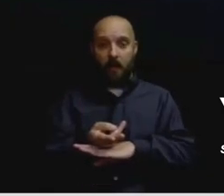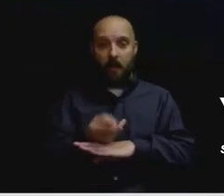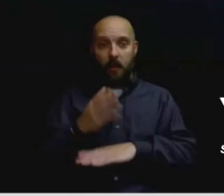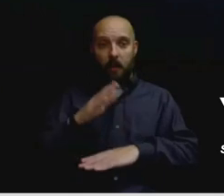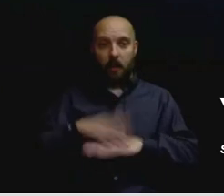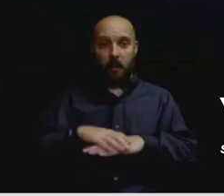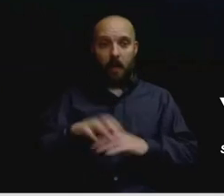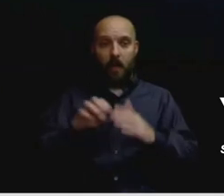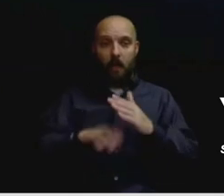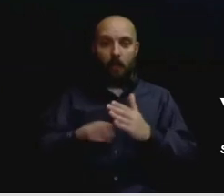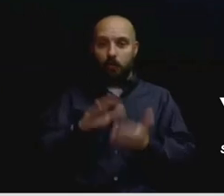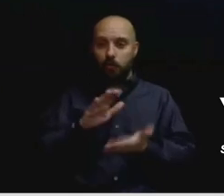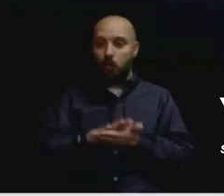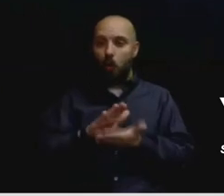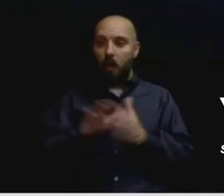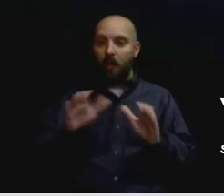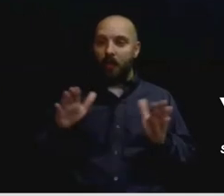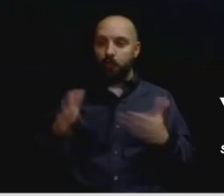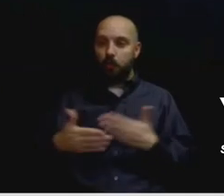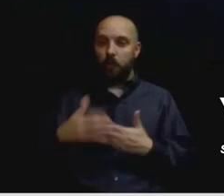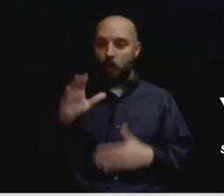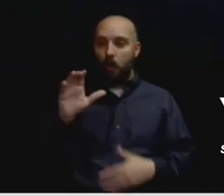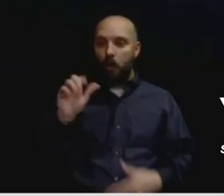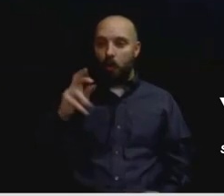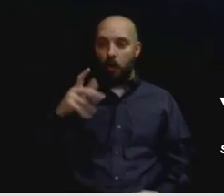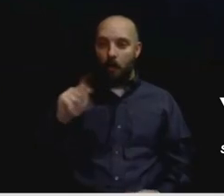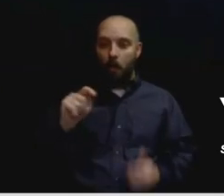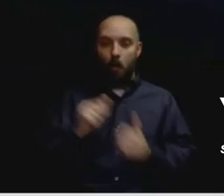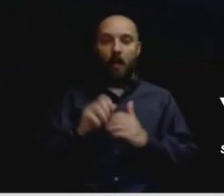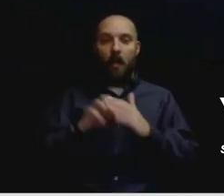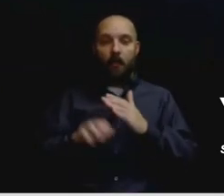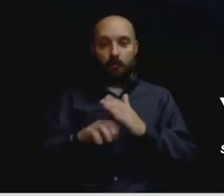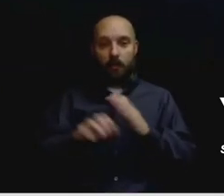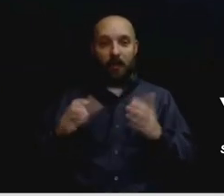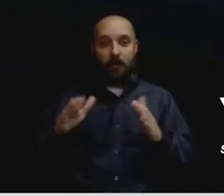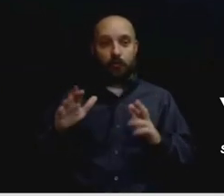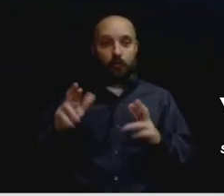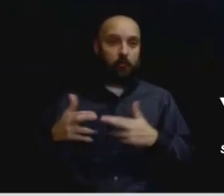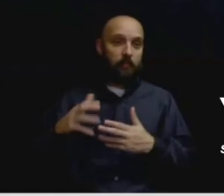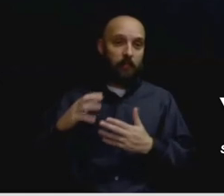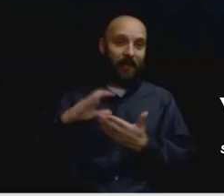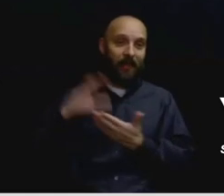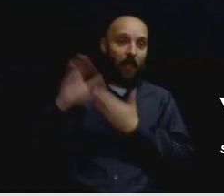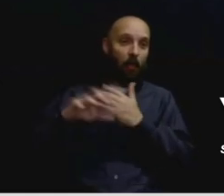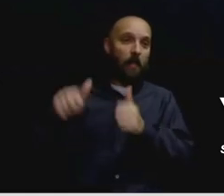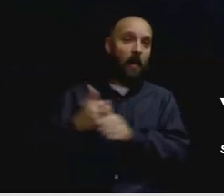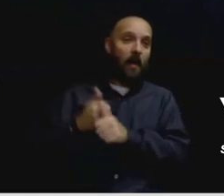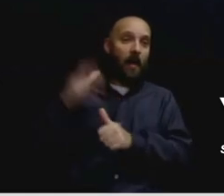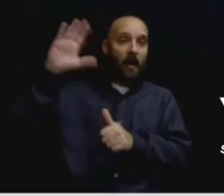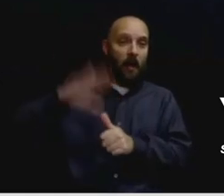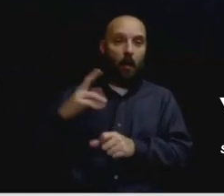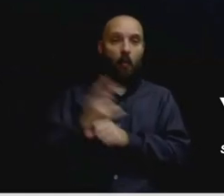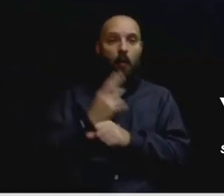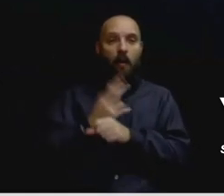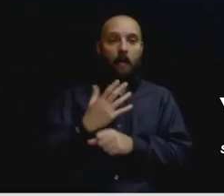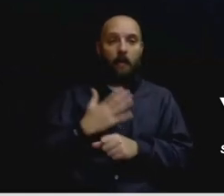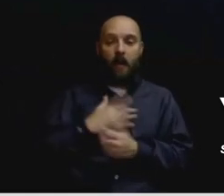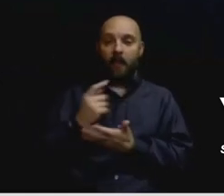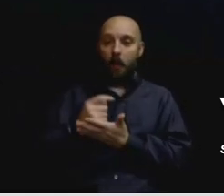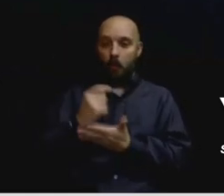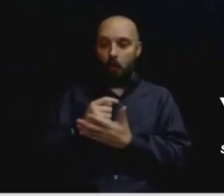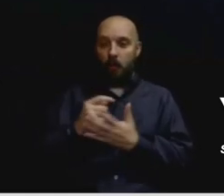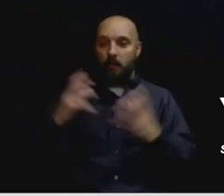elementary school classroom carpet with an elementary school classroom calendar behind me, wearing my therapeutic listening